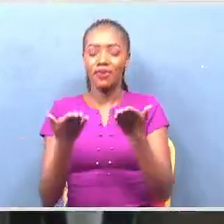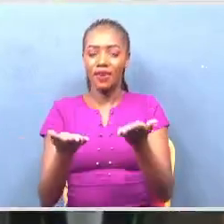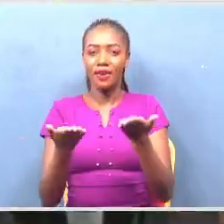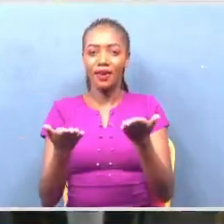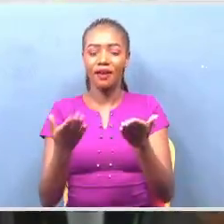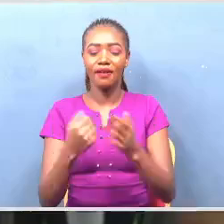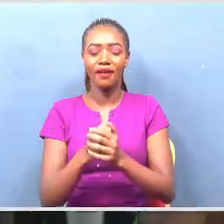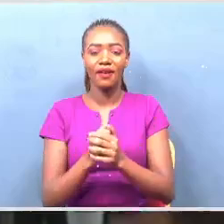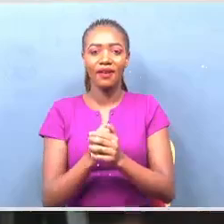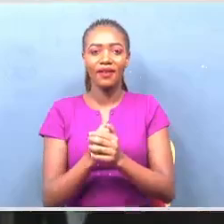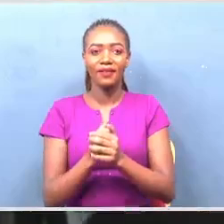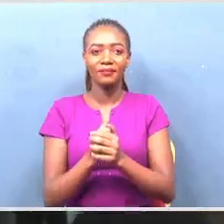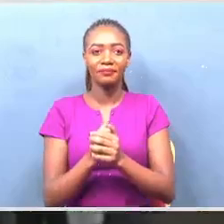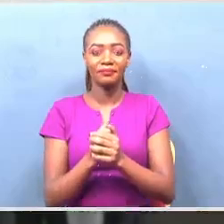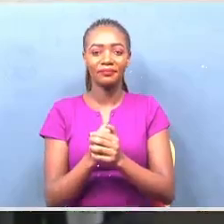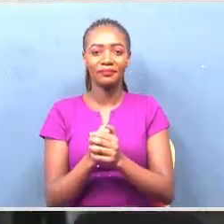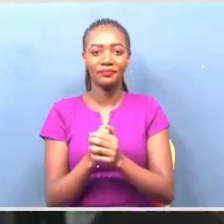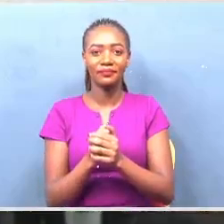bishops,